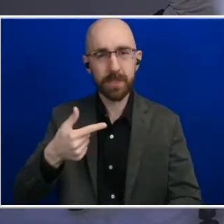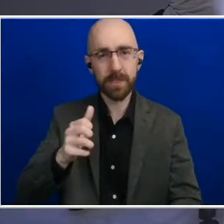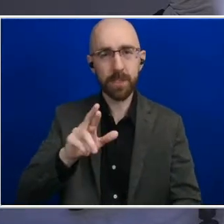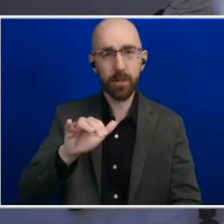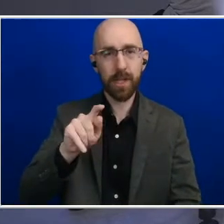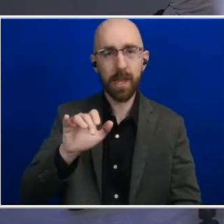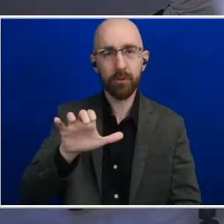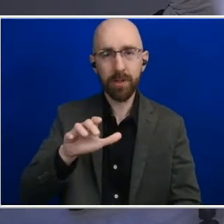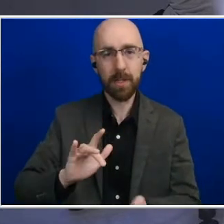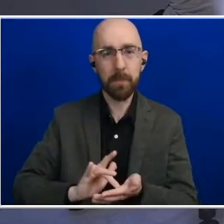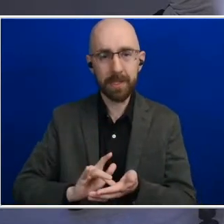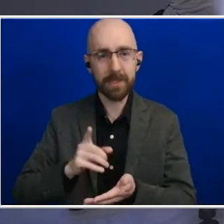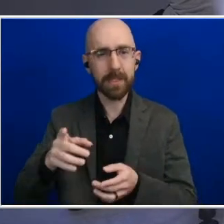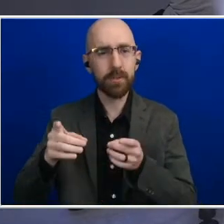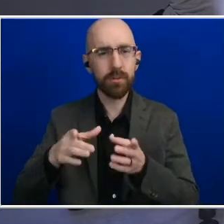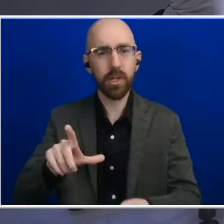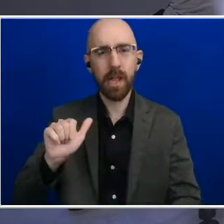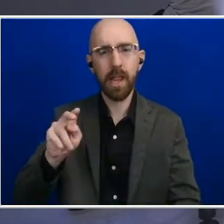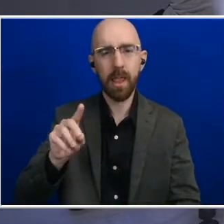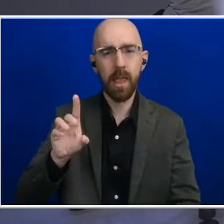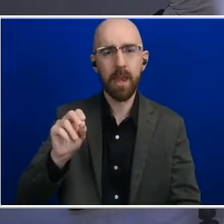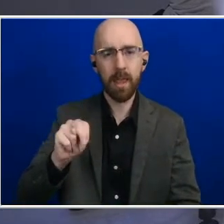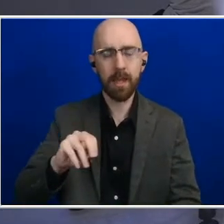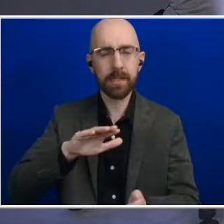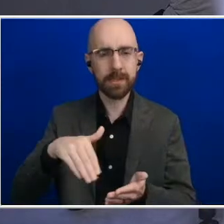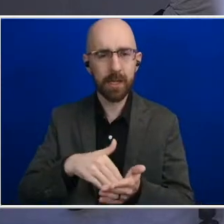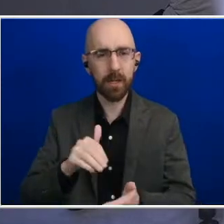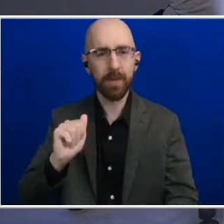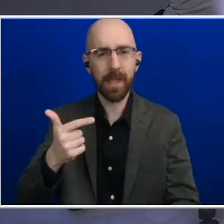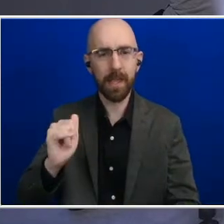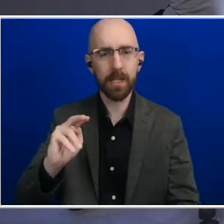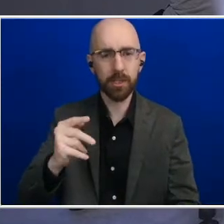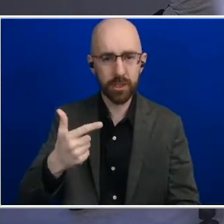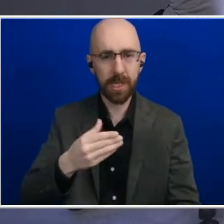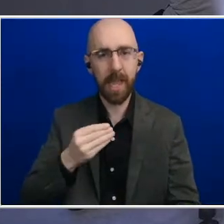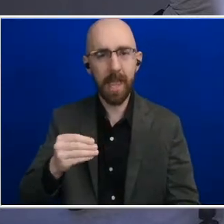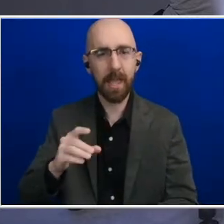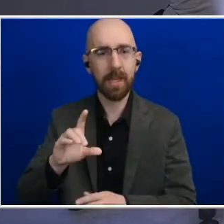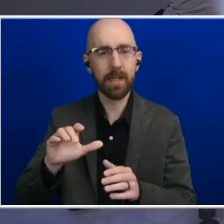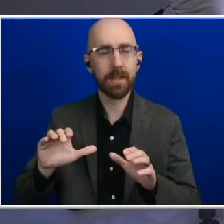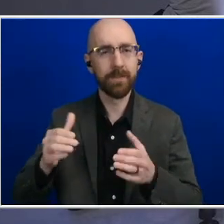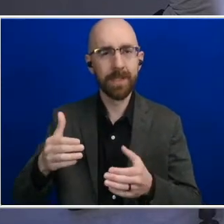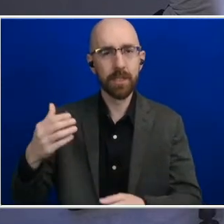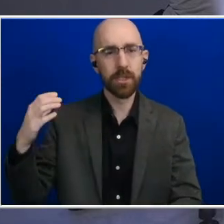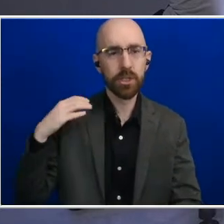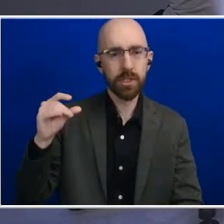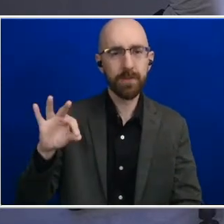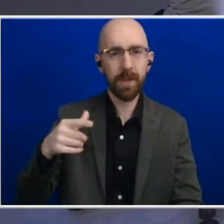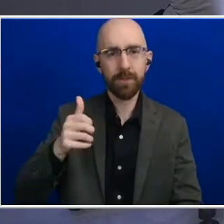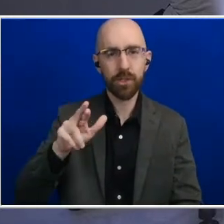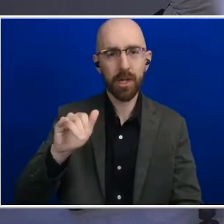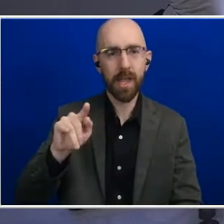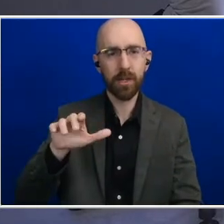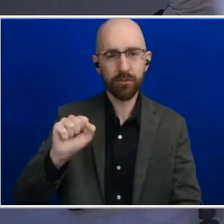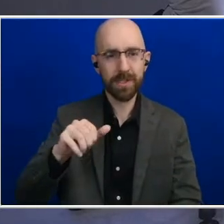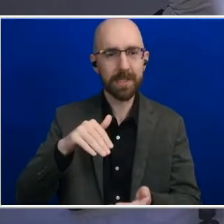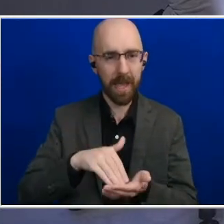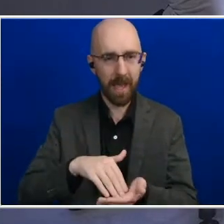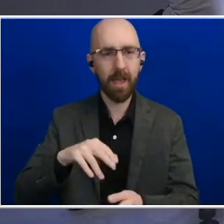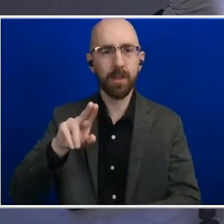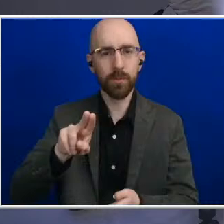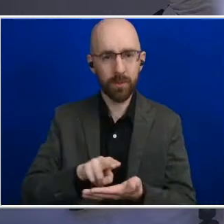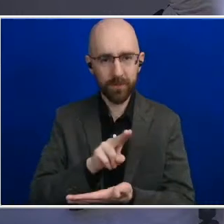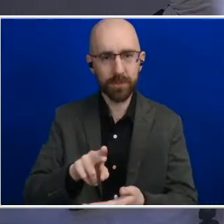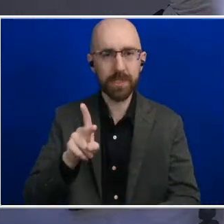of the Landon Center on Aging and the division chief of geriatrics here at the University of Kansas Health System. Dr. Troen and Dr. Tifo